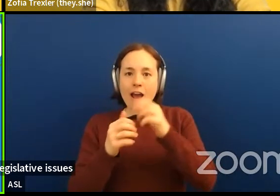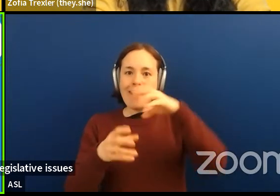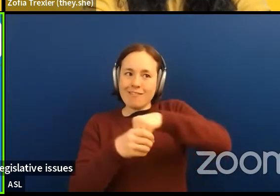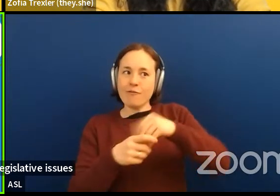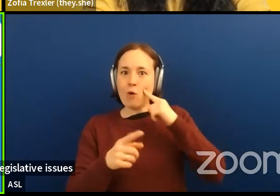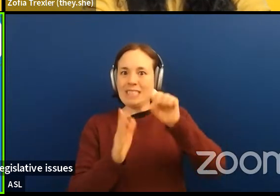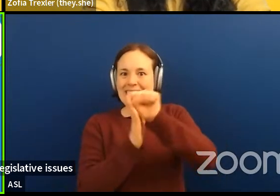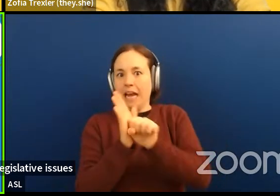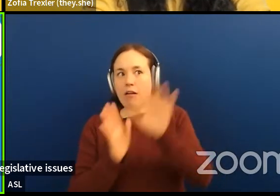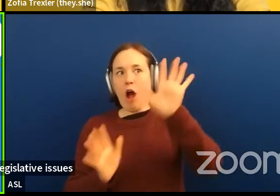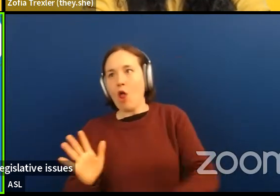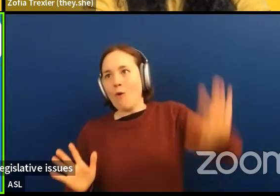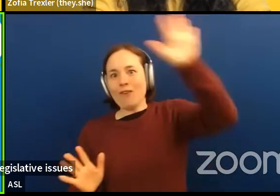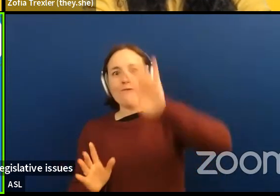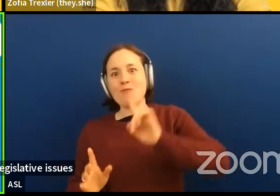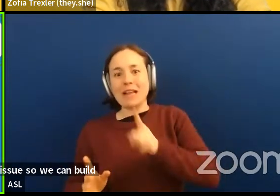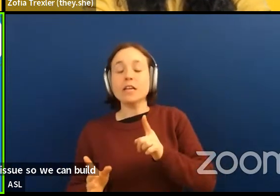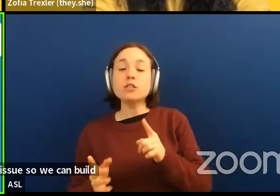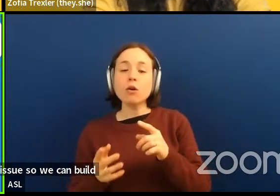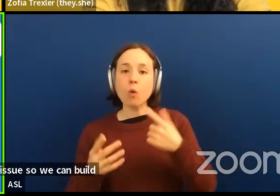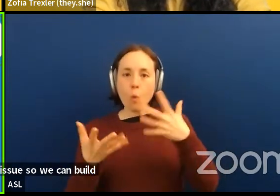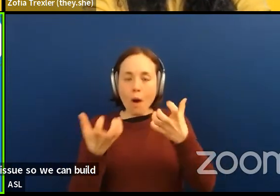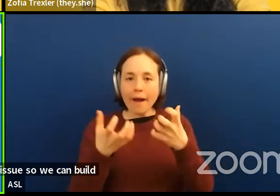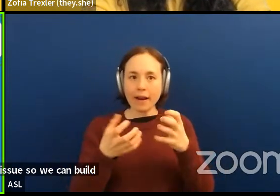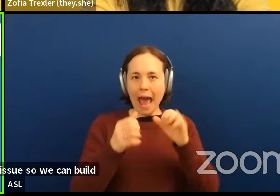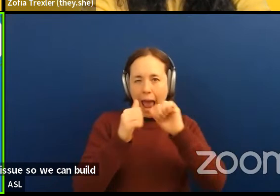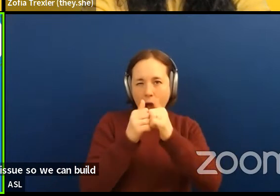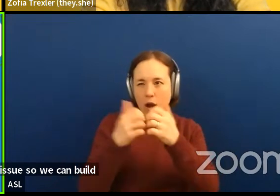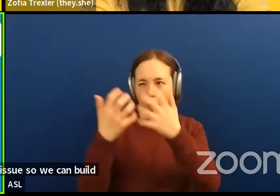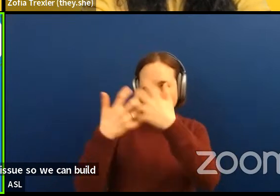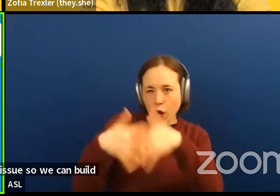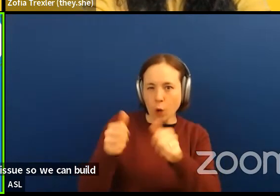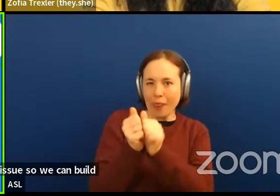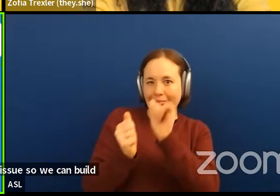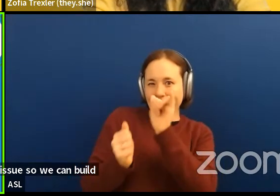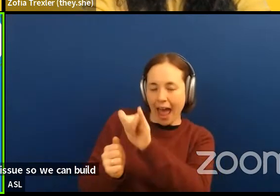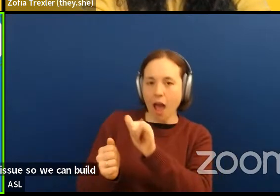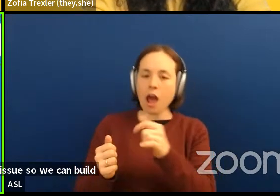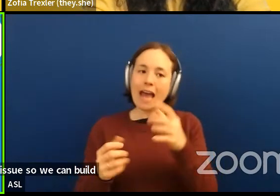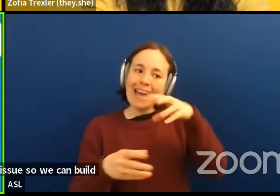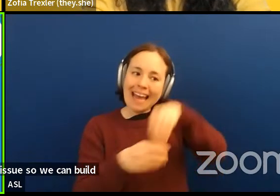power with community stories, getting our